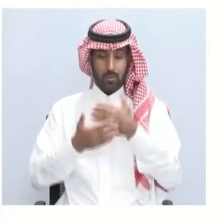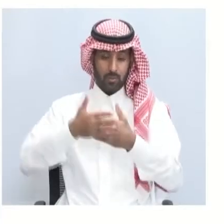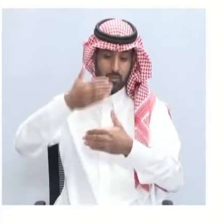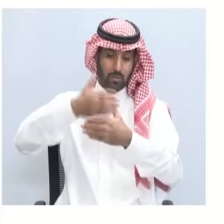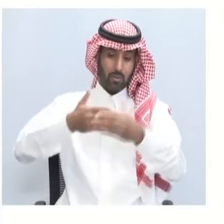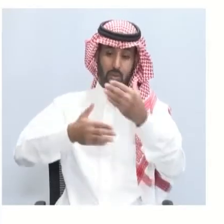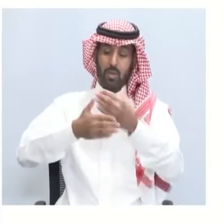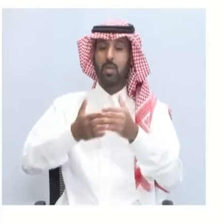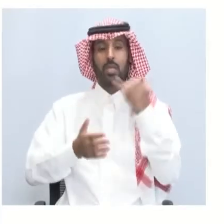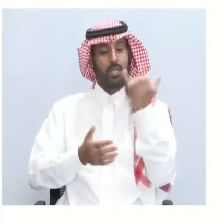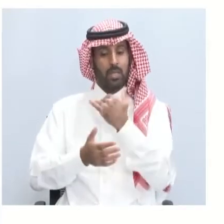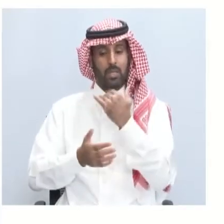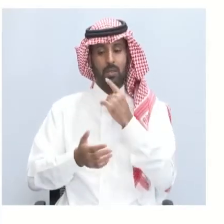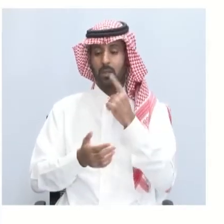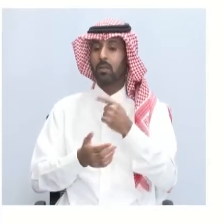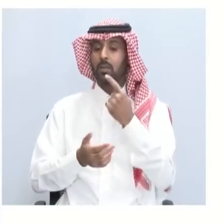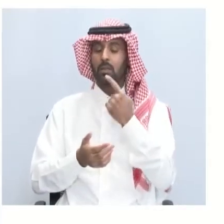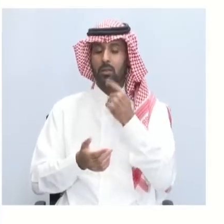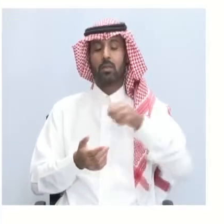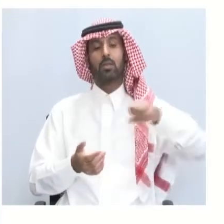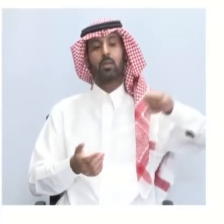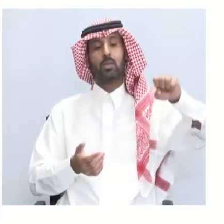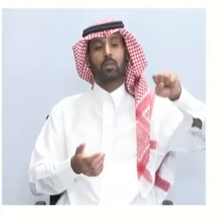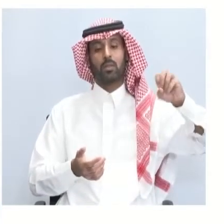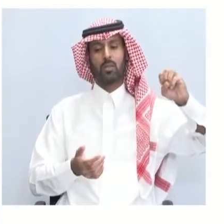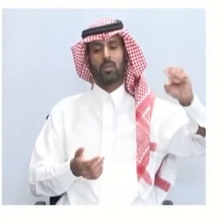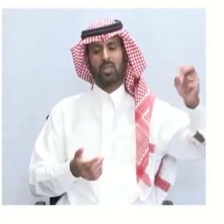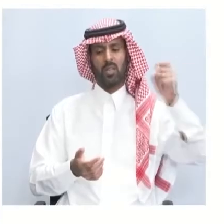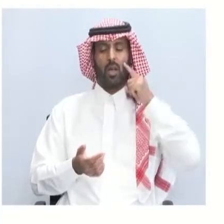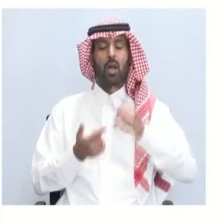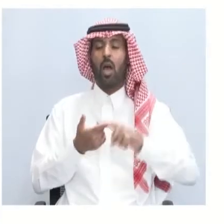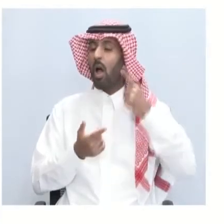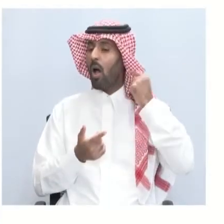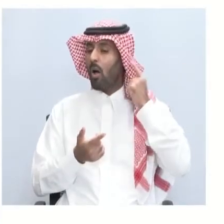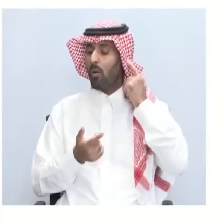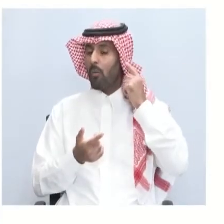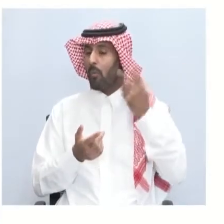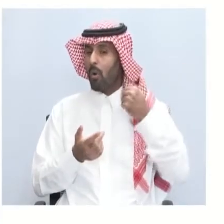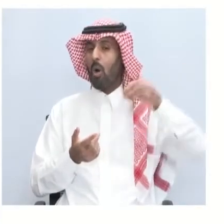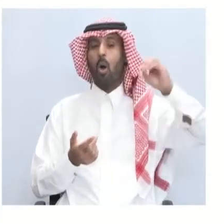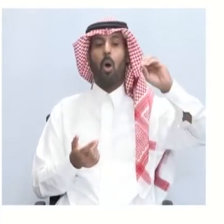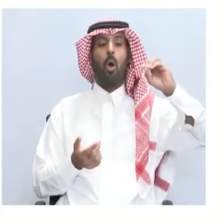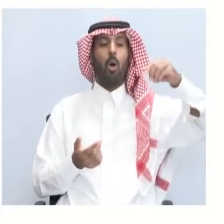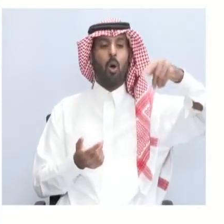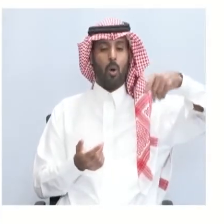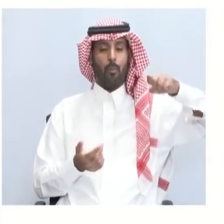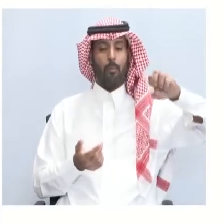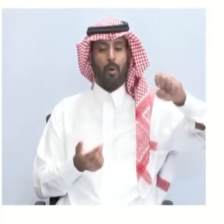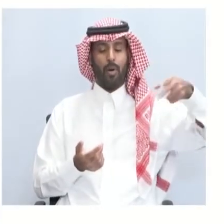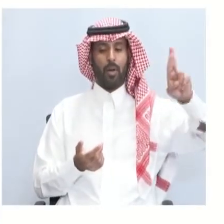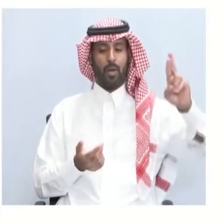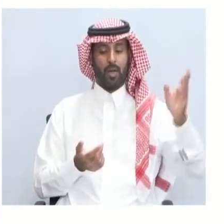here. English speakers often use the term soap opera, if you have heard of this term, the soap